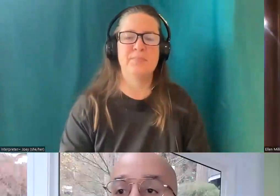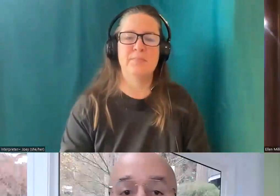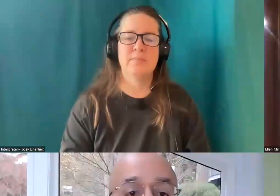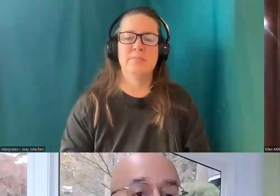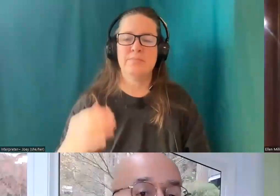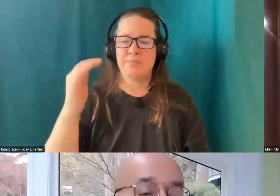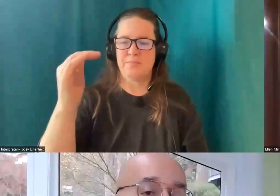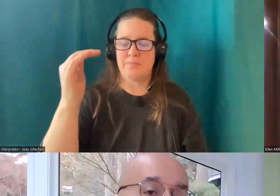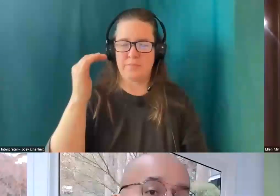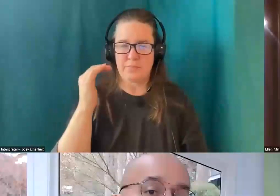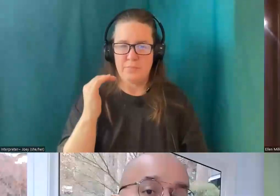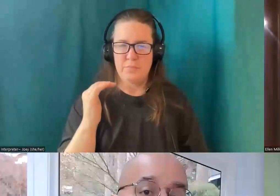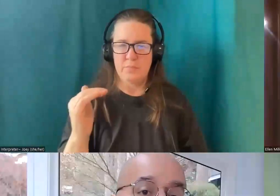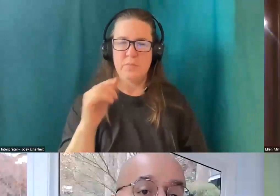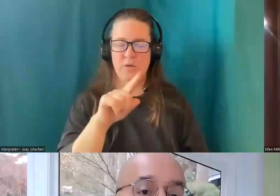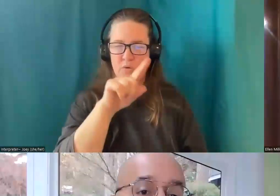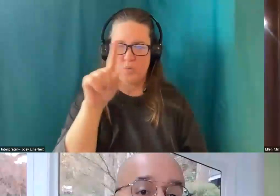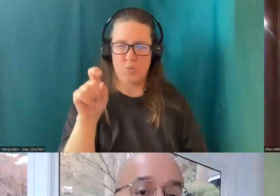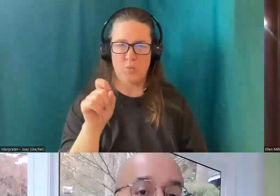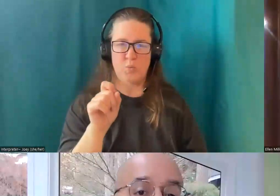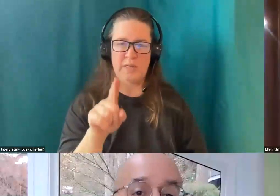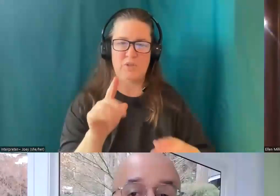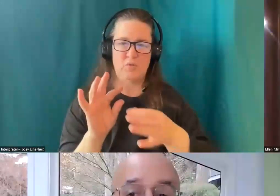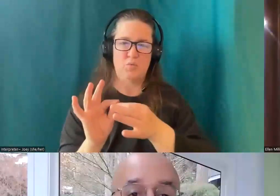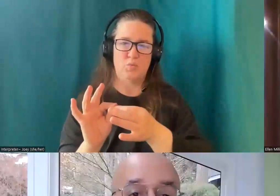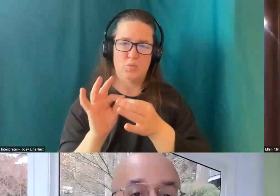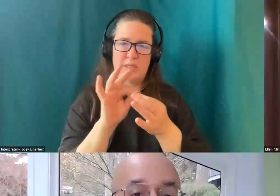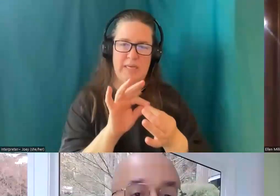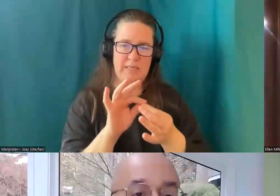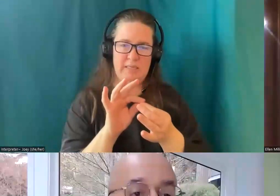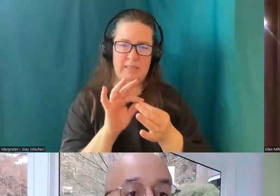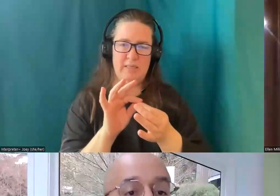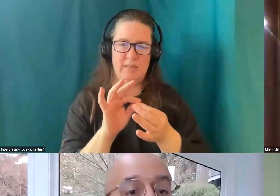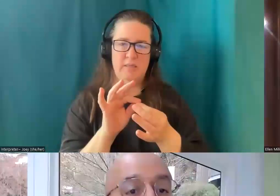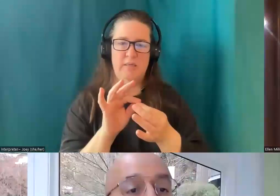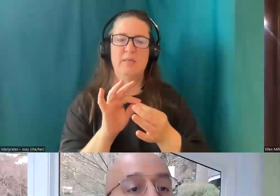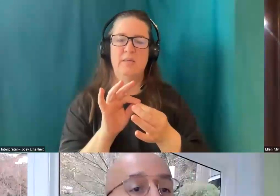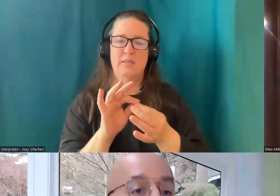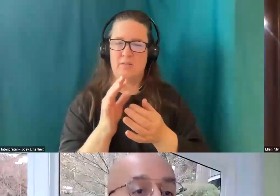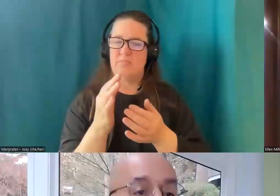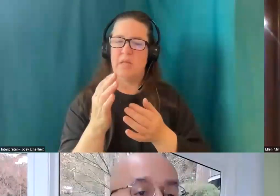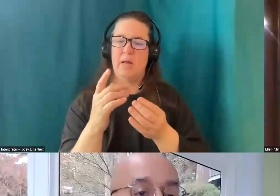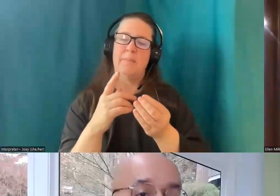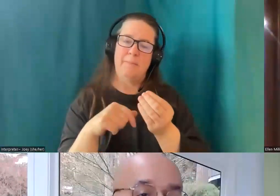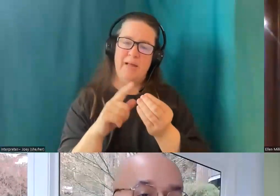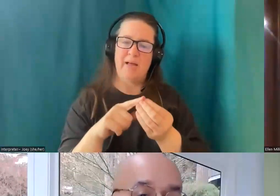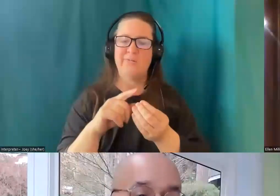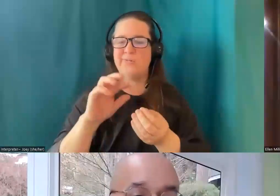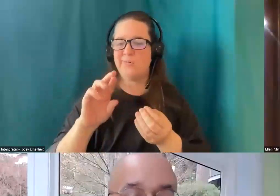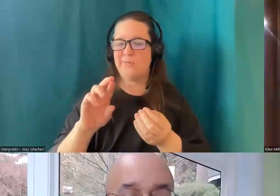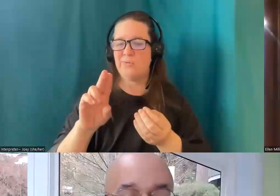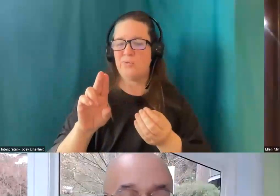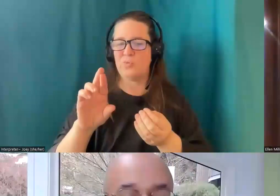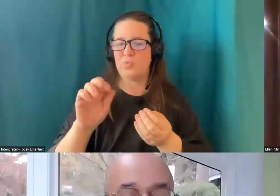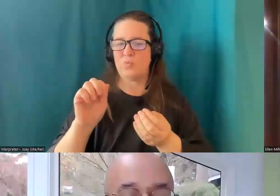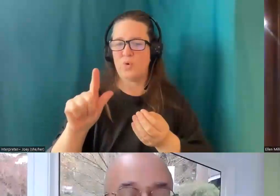question about, is there a section for do you center rural populations on the application? I know we don't ask that question,